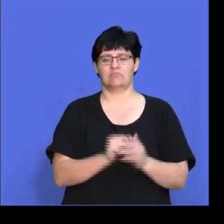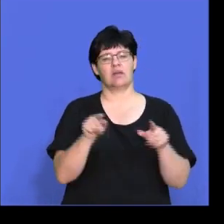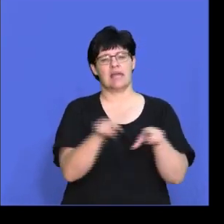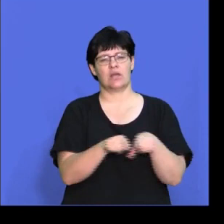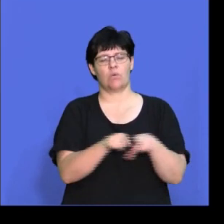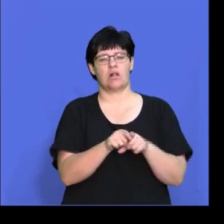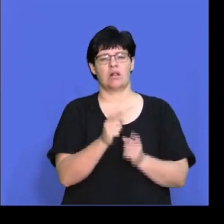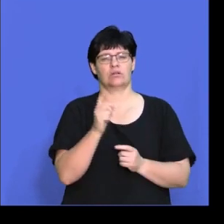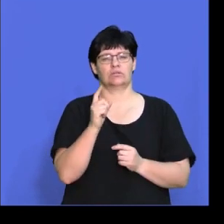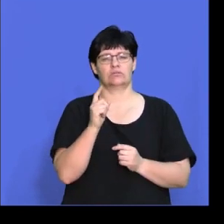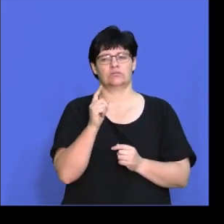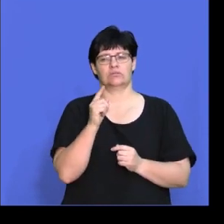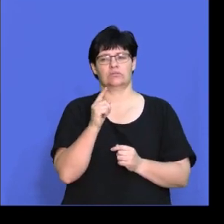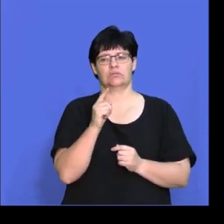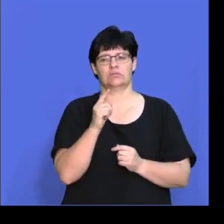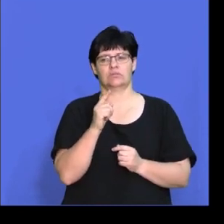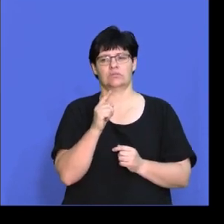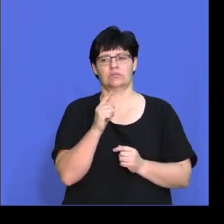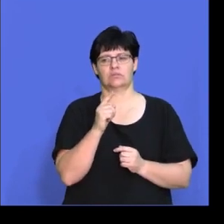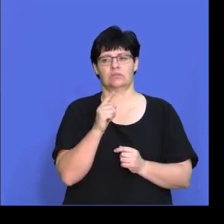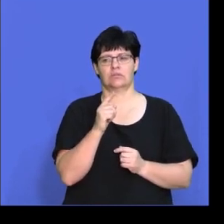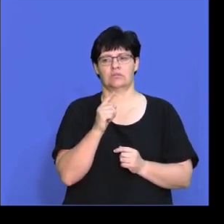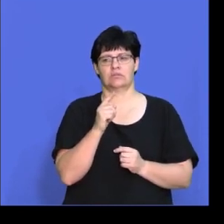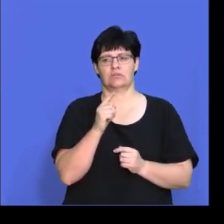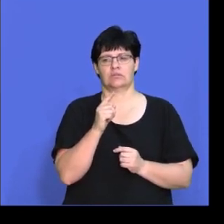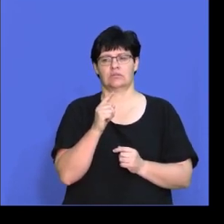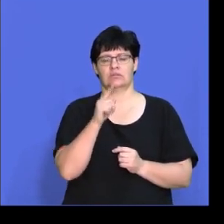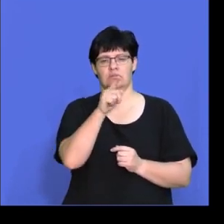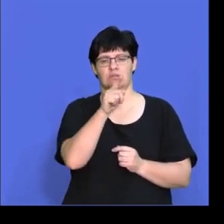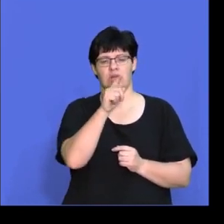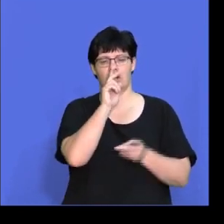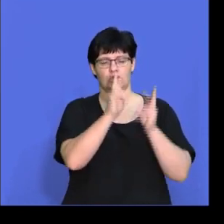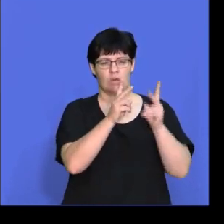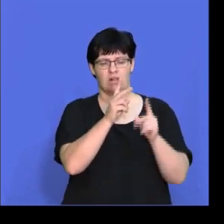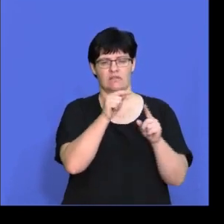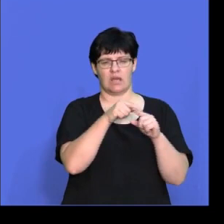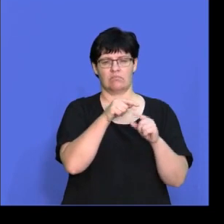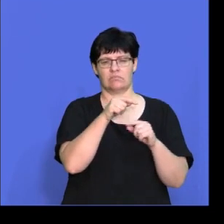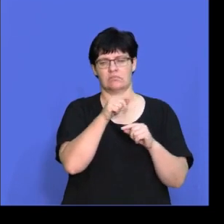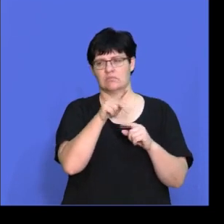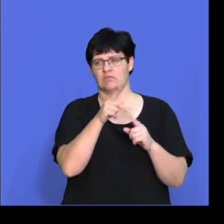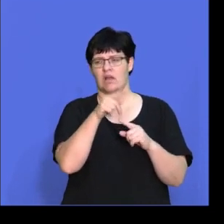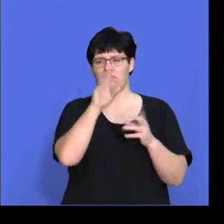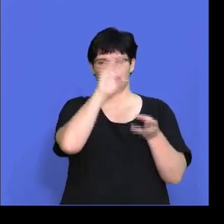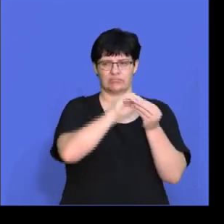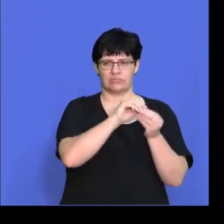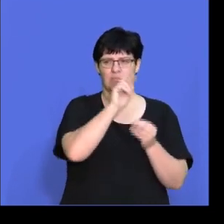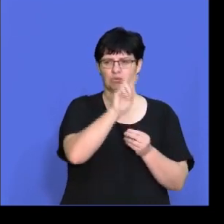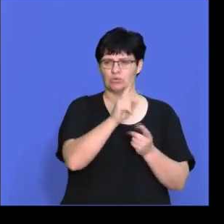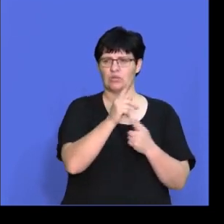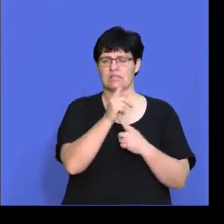that is equal to, okay, so the half times 12 times t is just